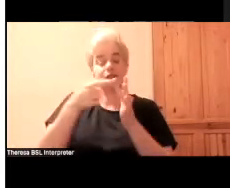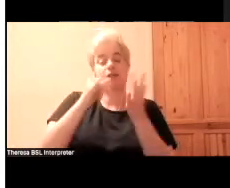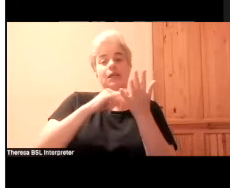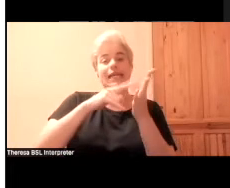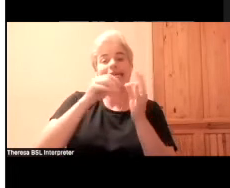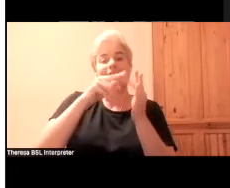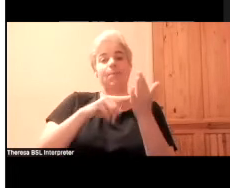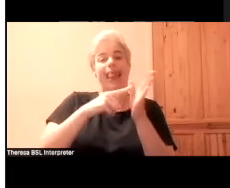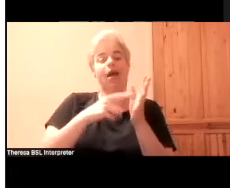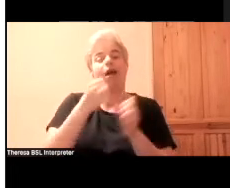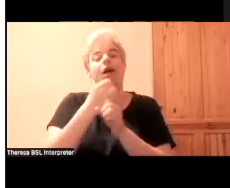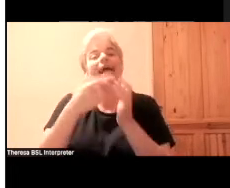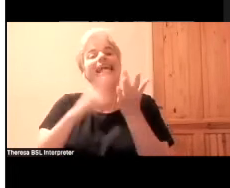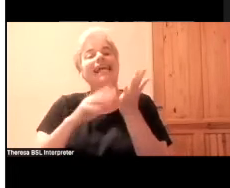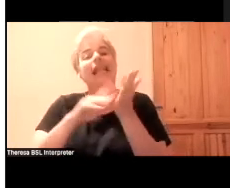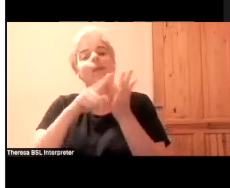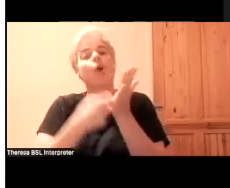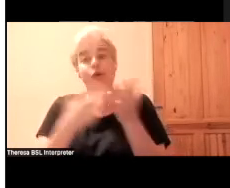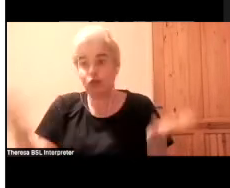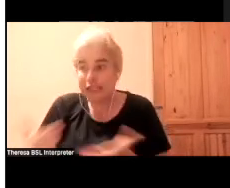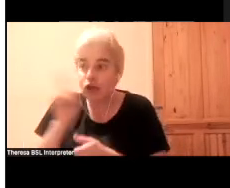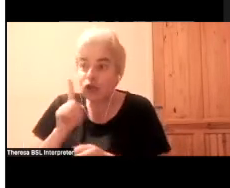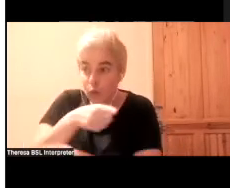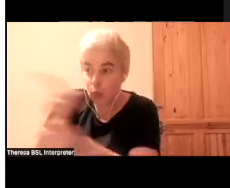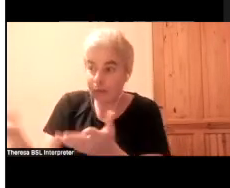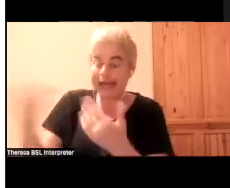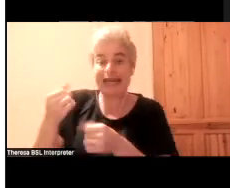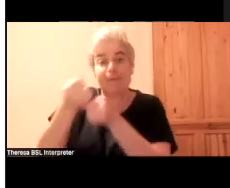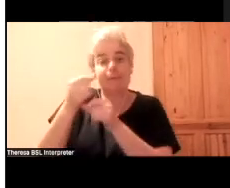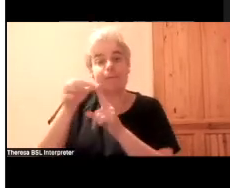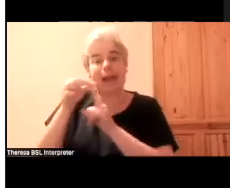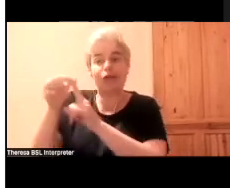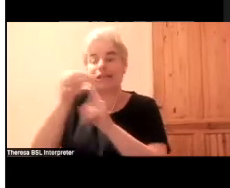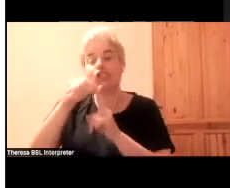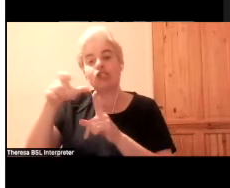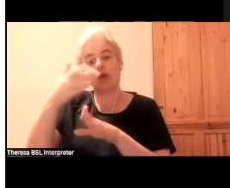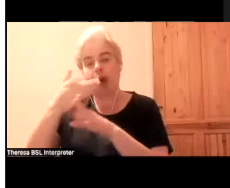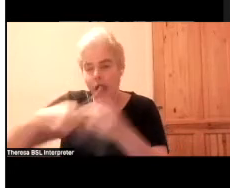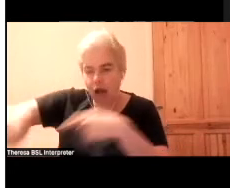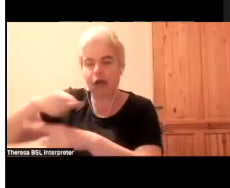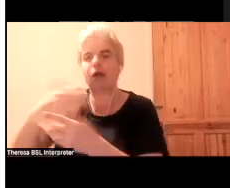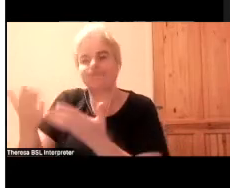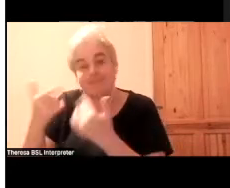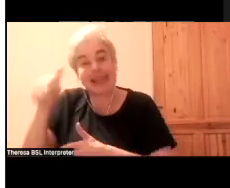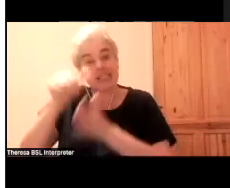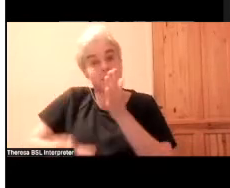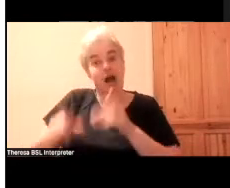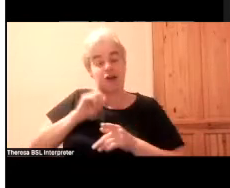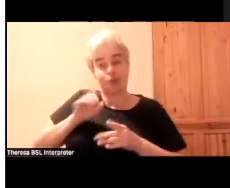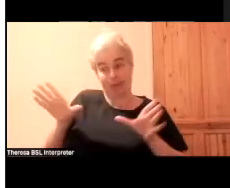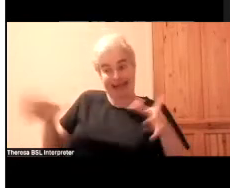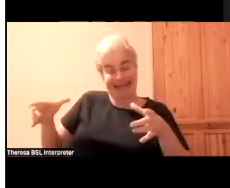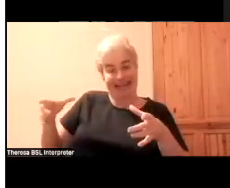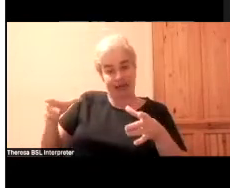Gilmore to encourage women in parish work, and this was the start of women